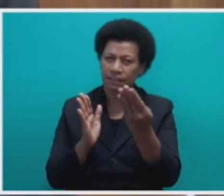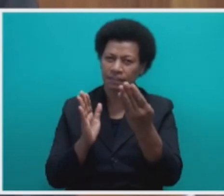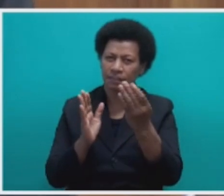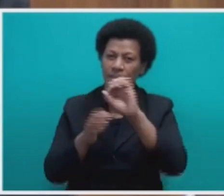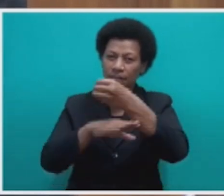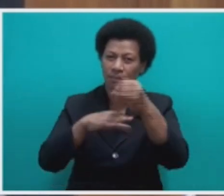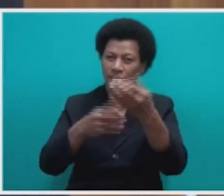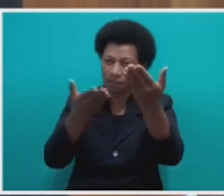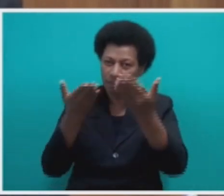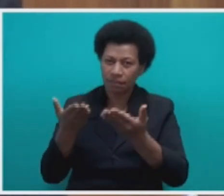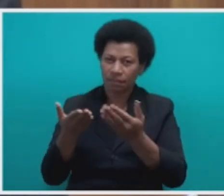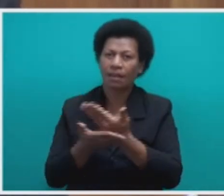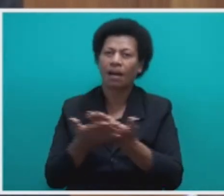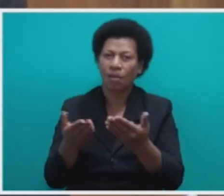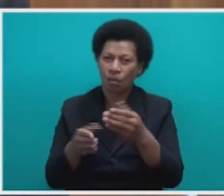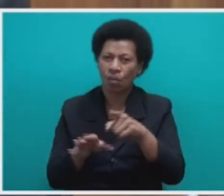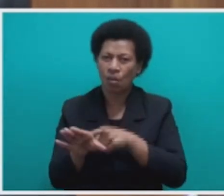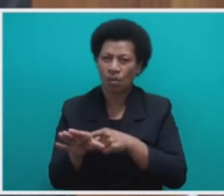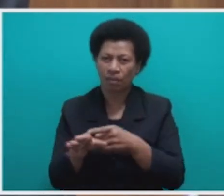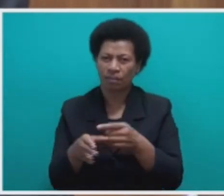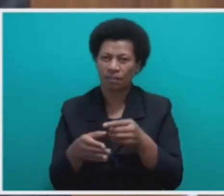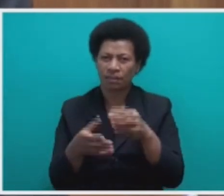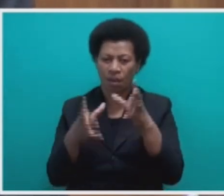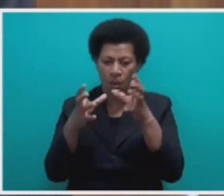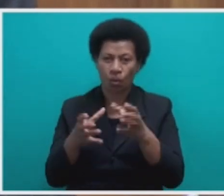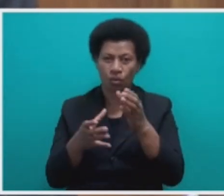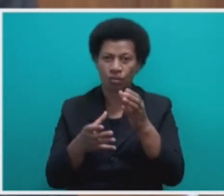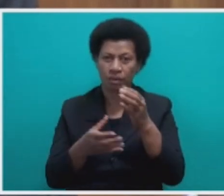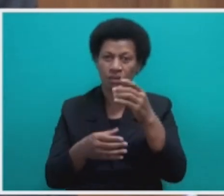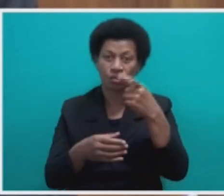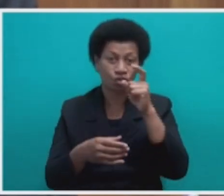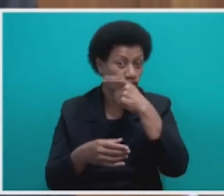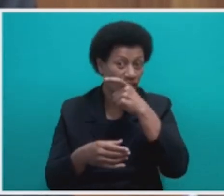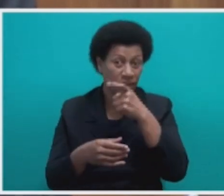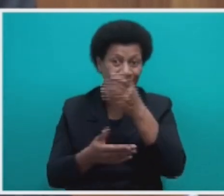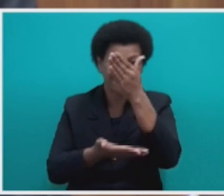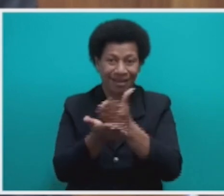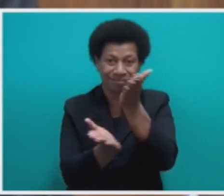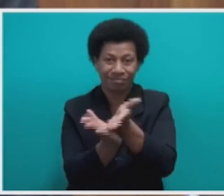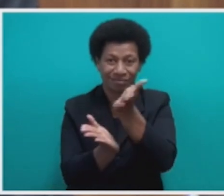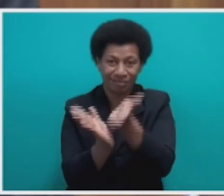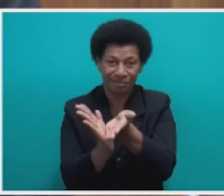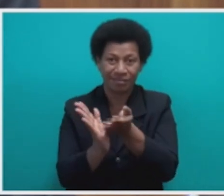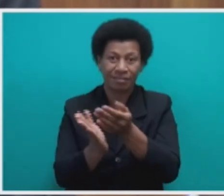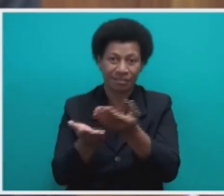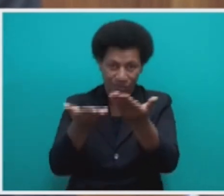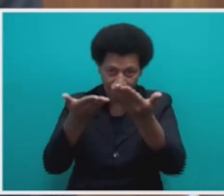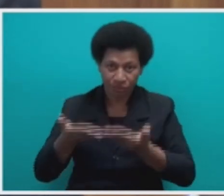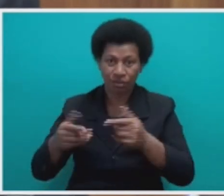it take for a whole chicken to be cut in 4 or 5 portions and shipped to Fiji to destroy our local chicken